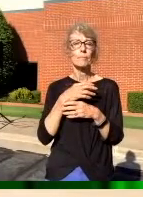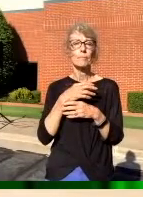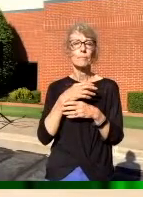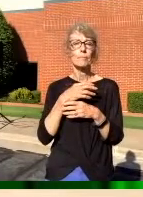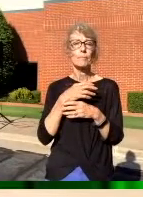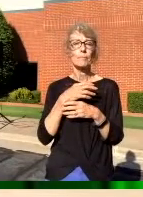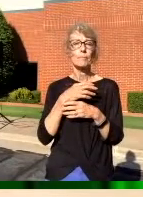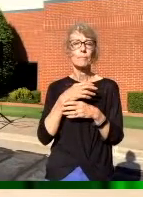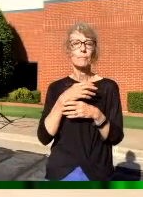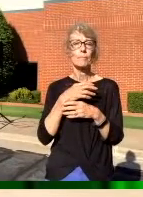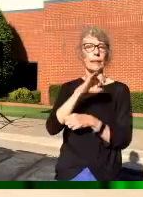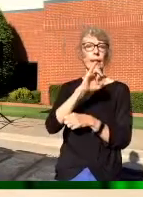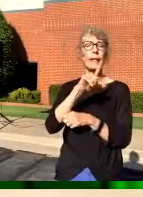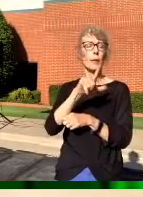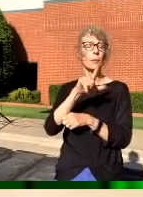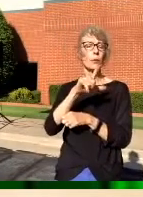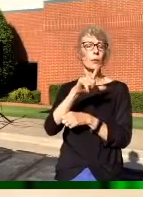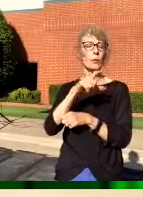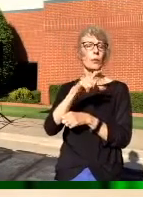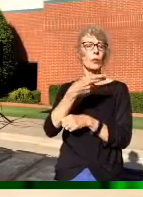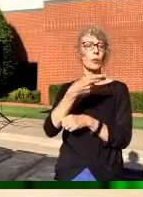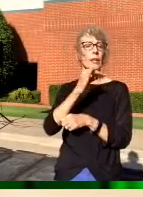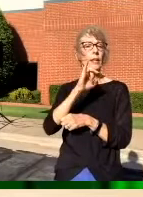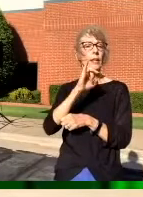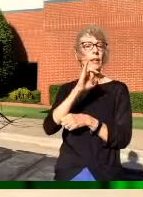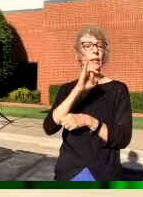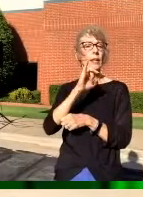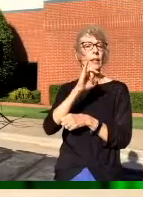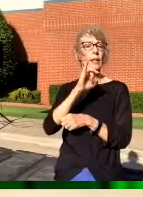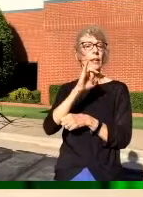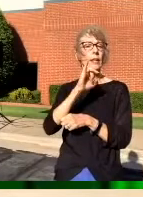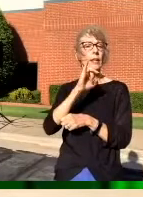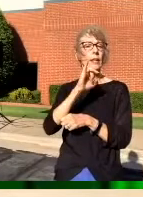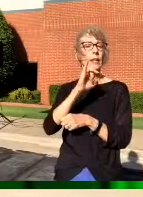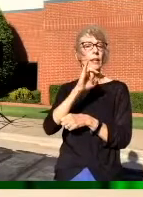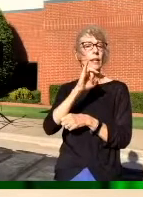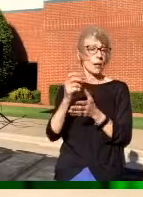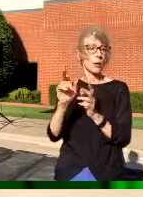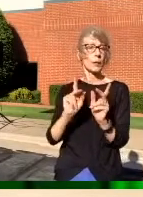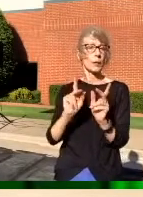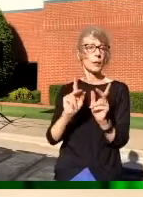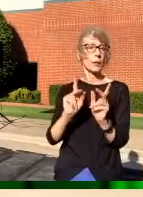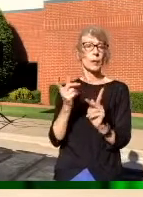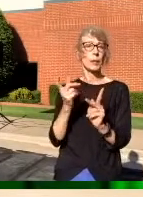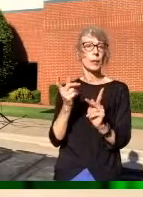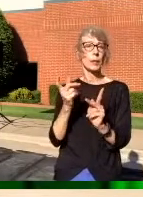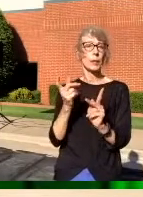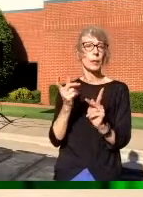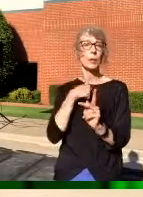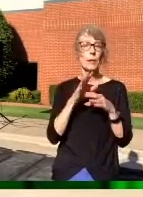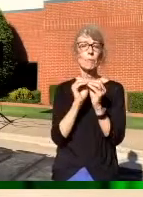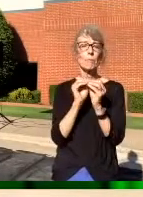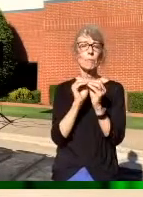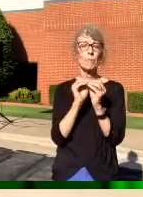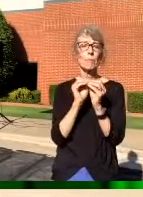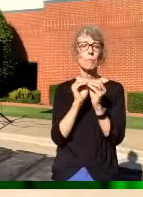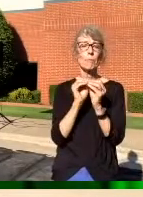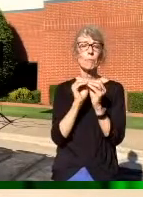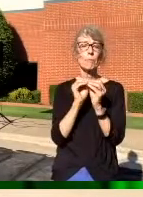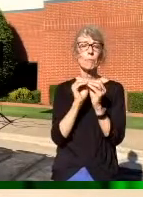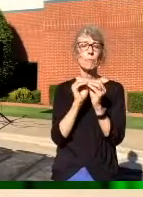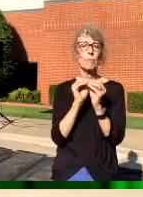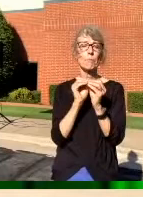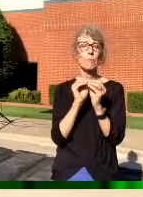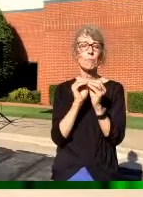Bible correspondence lessons per month for our prison ministry. In fact, there are 31 people waiting to be baptized right now